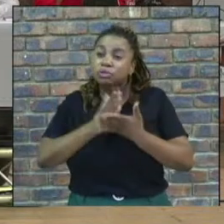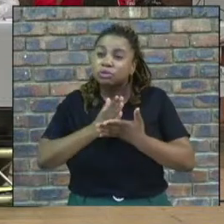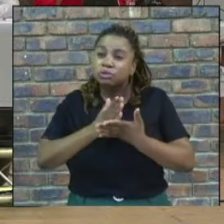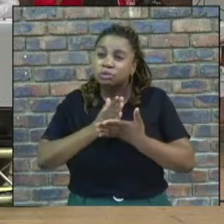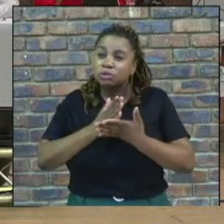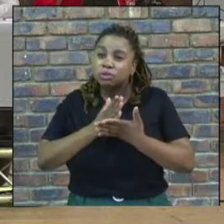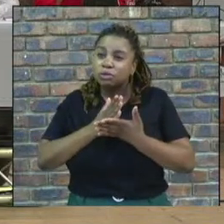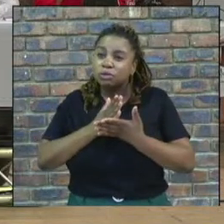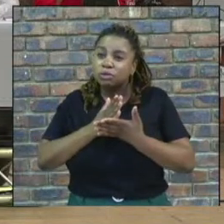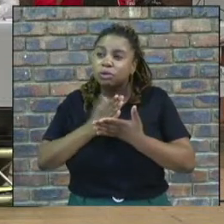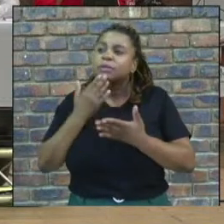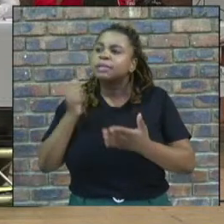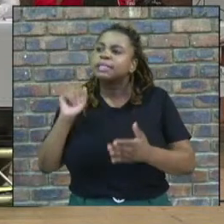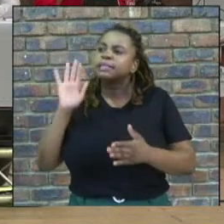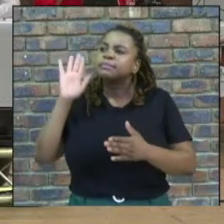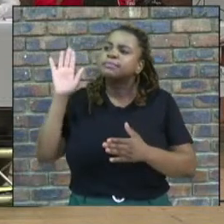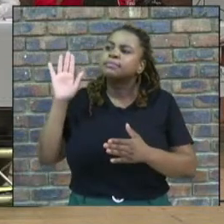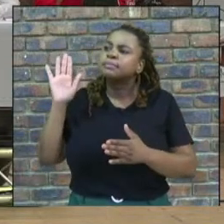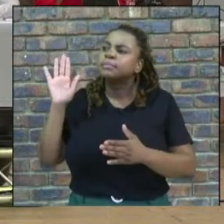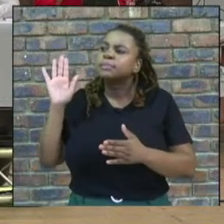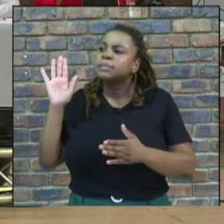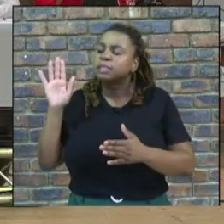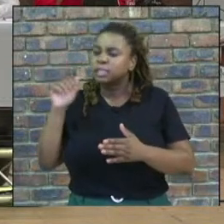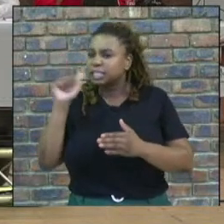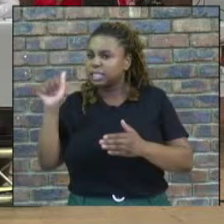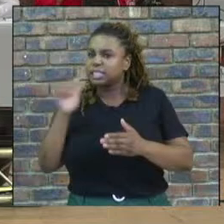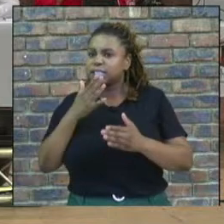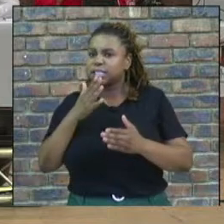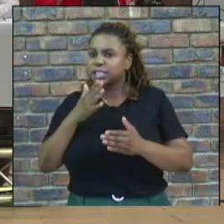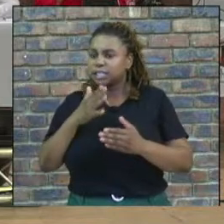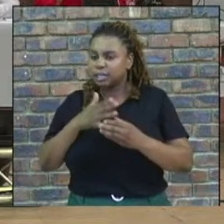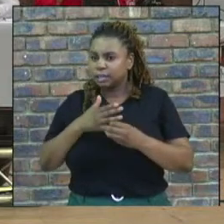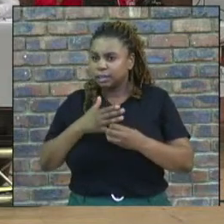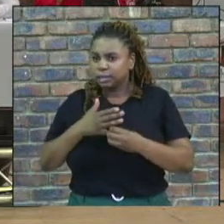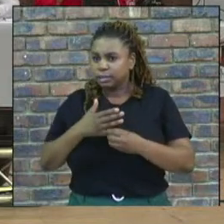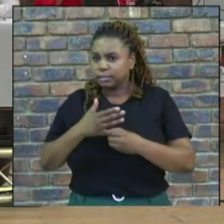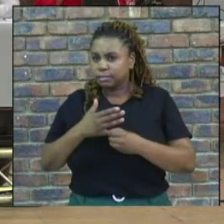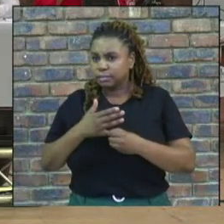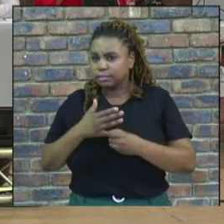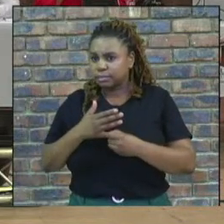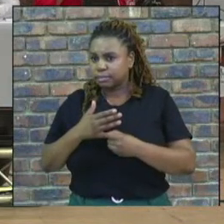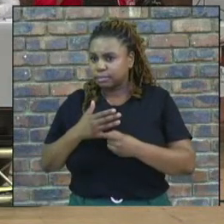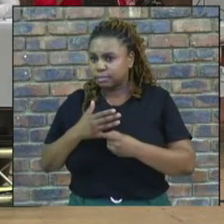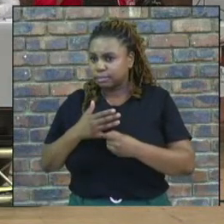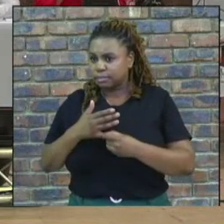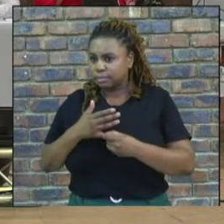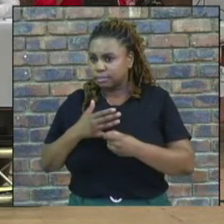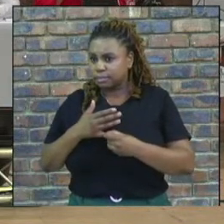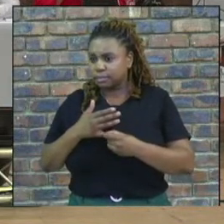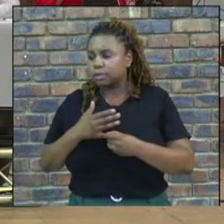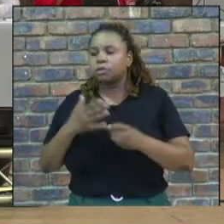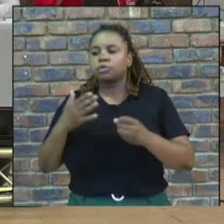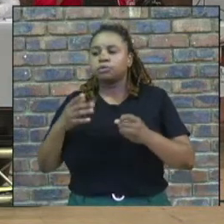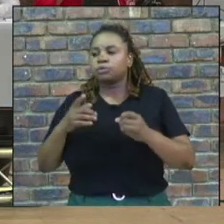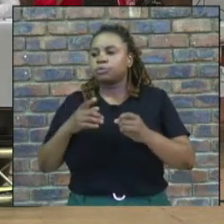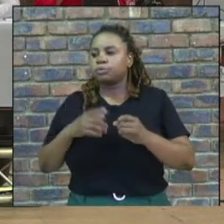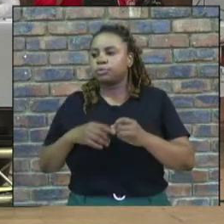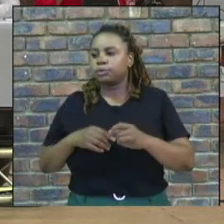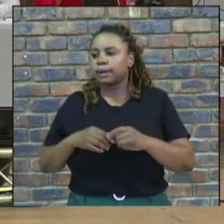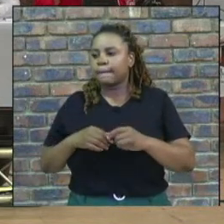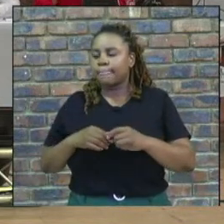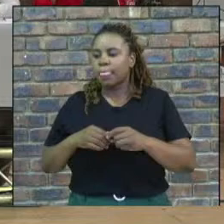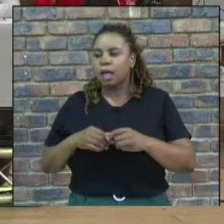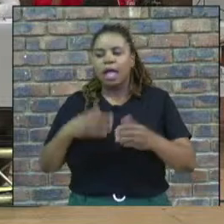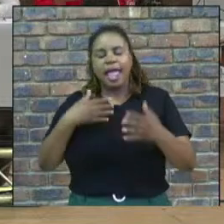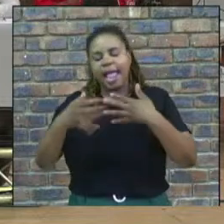Are mise matsoho wa kere baholo. Are ba tlo tlwala go morao. E lo bua ka puo nngwe le nngwe. A bua Zulu